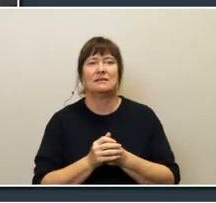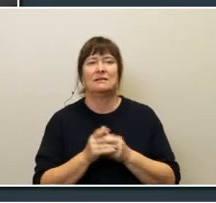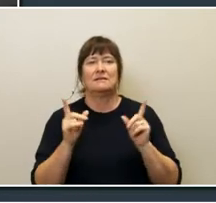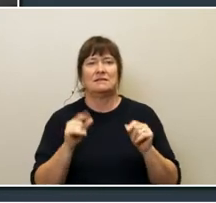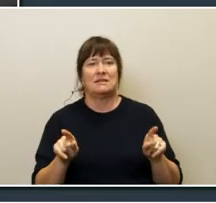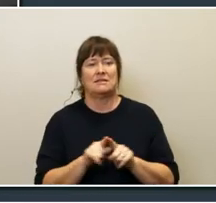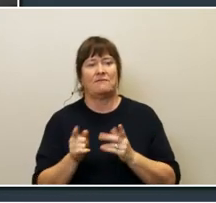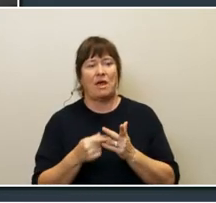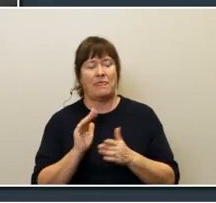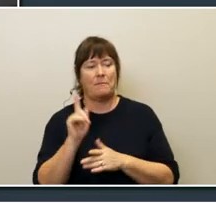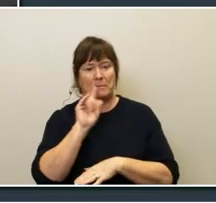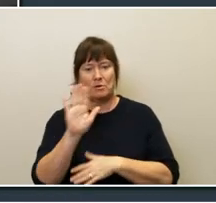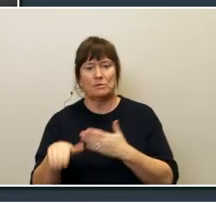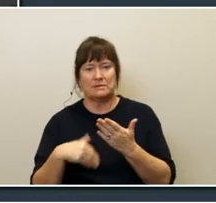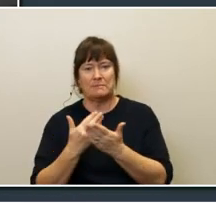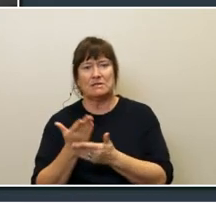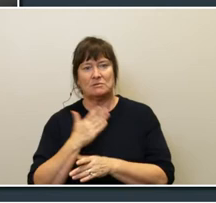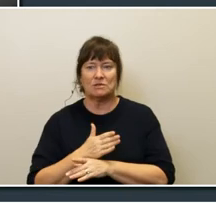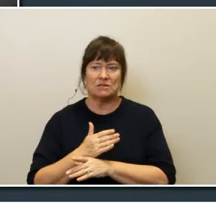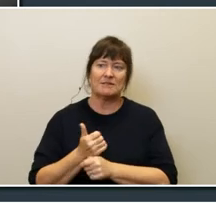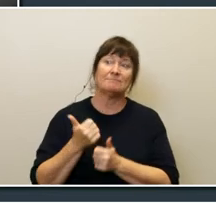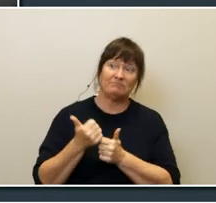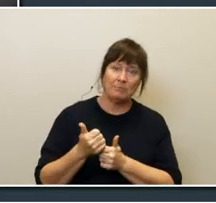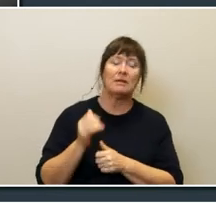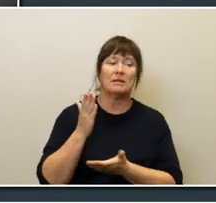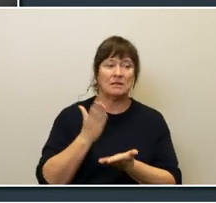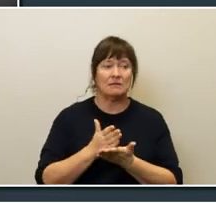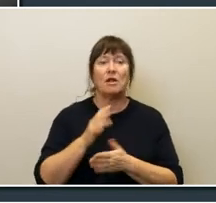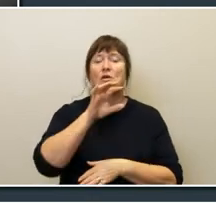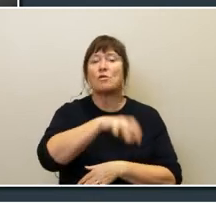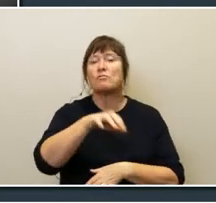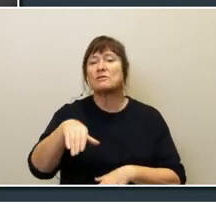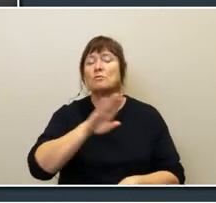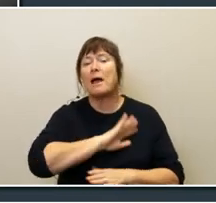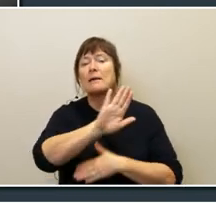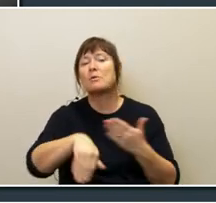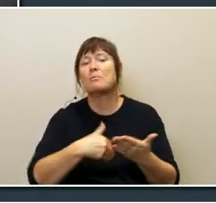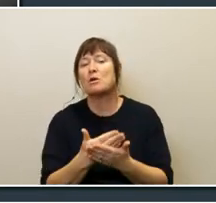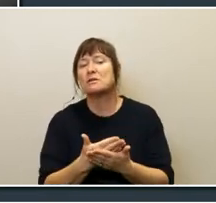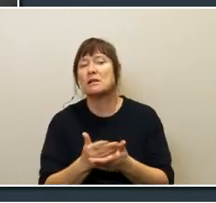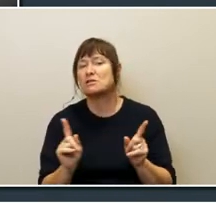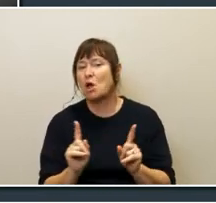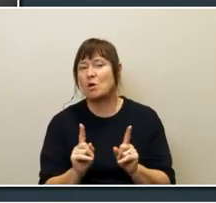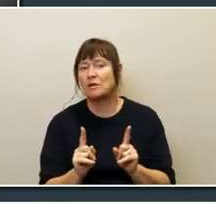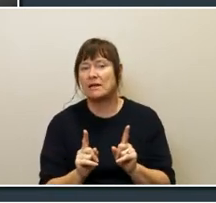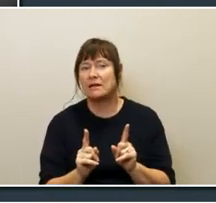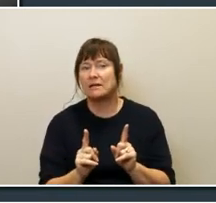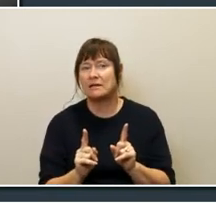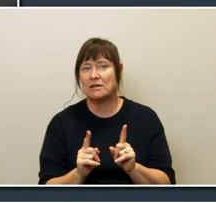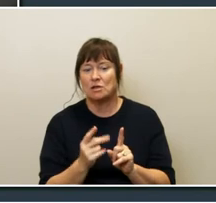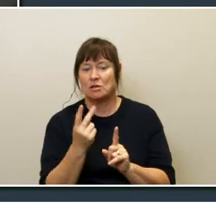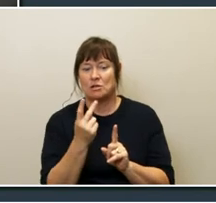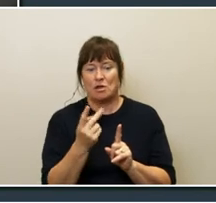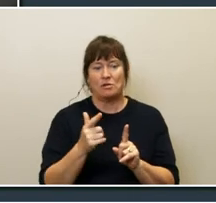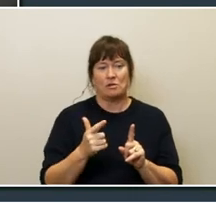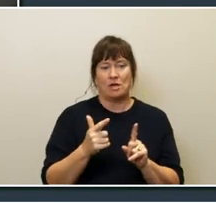other submitters, just wanted to reassure you that the regional park proposal is planned just to be on the 284